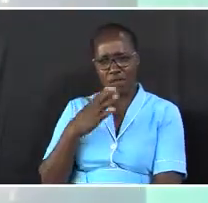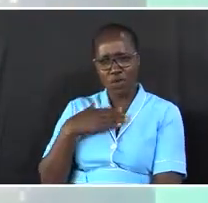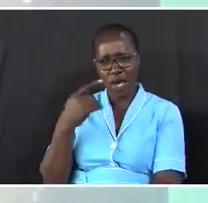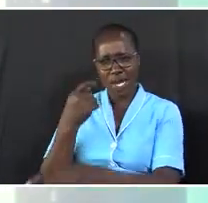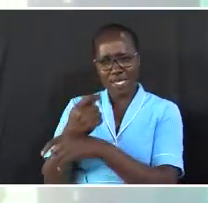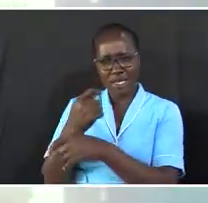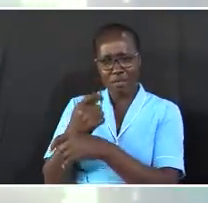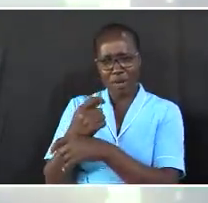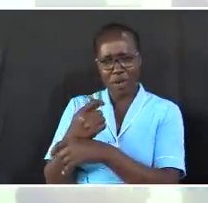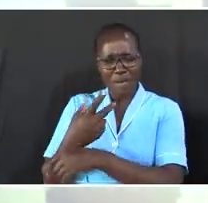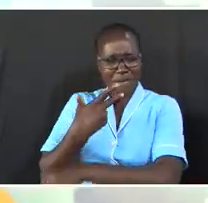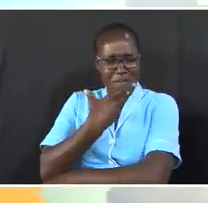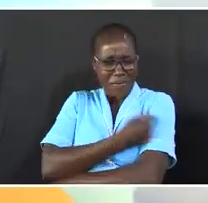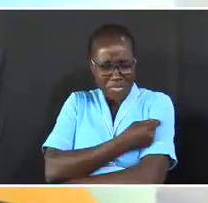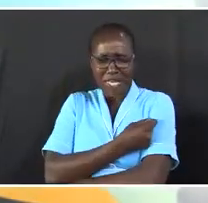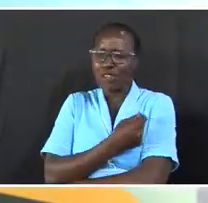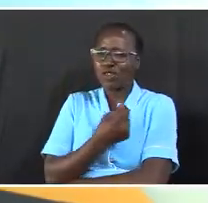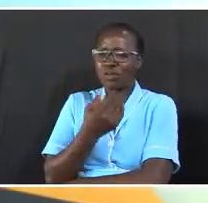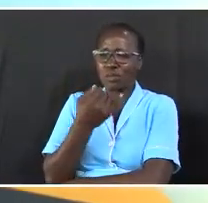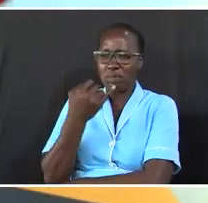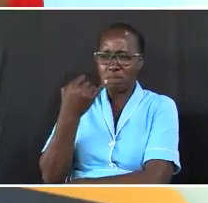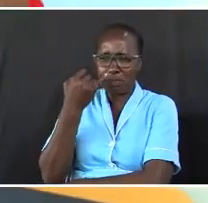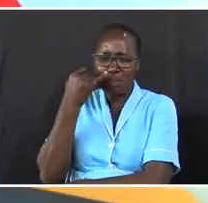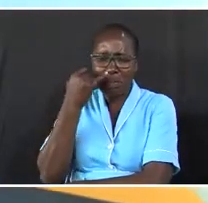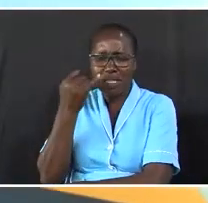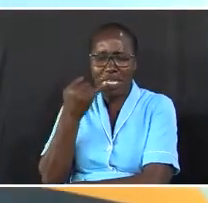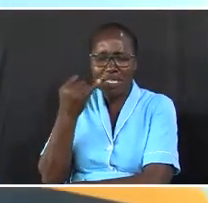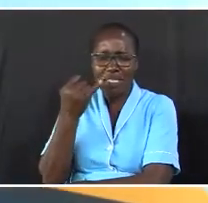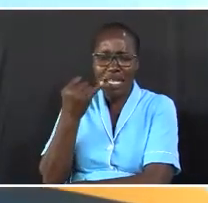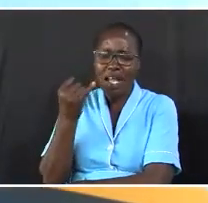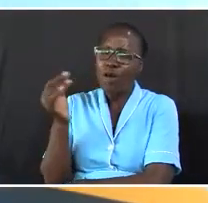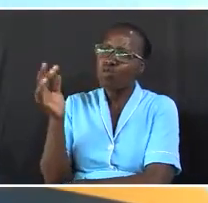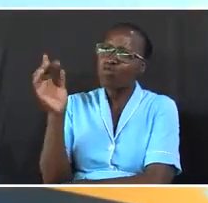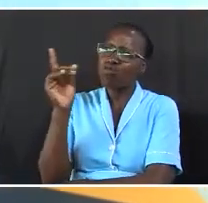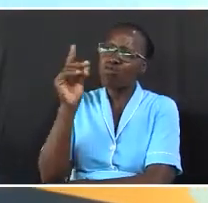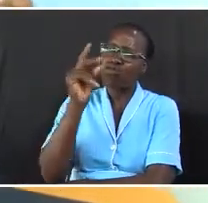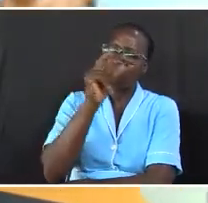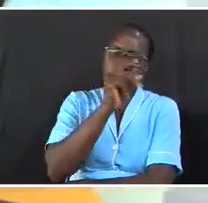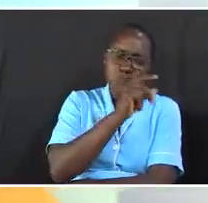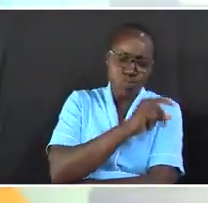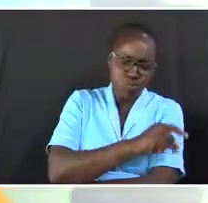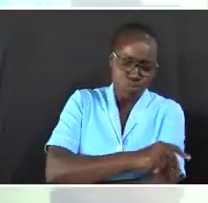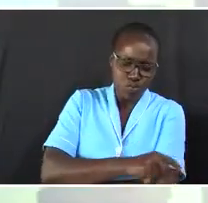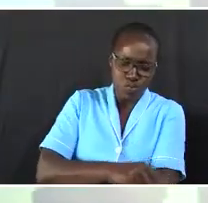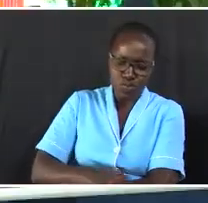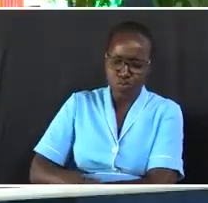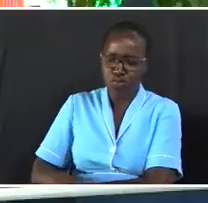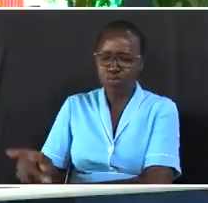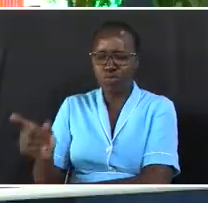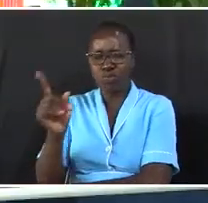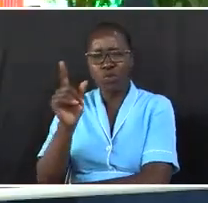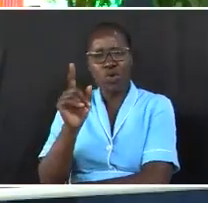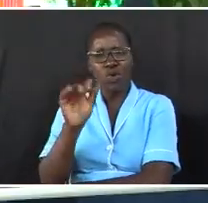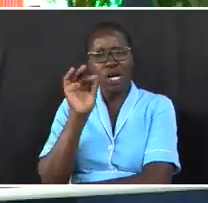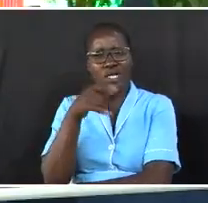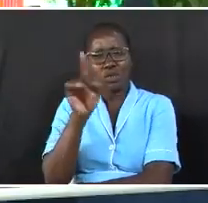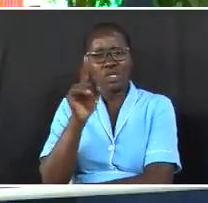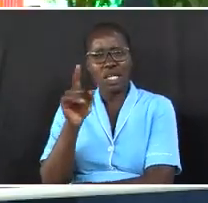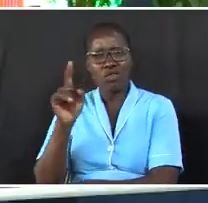with injections, with drugs, day and night. And you ask, what kind of a temple is